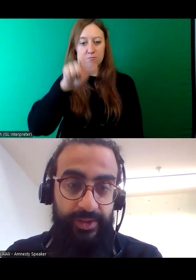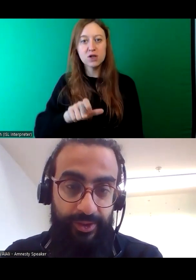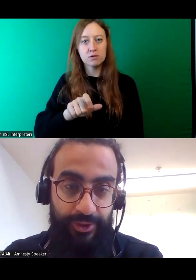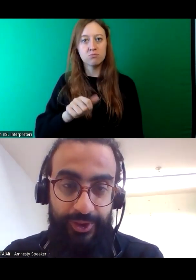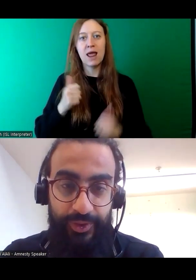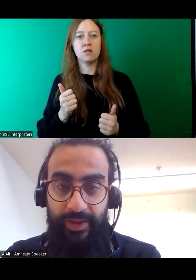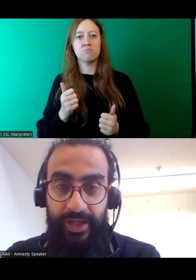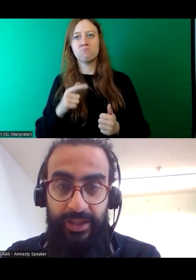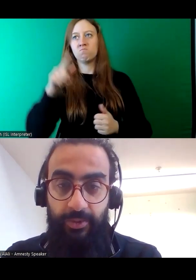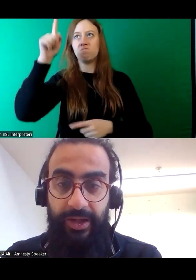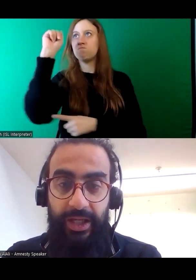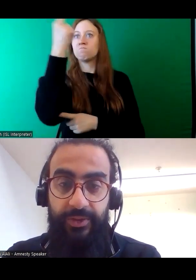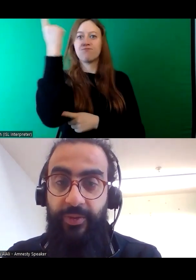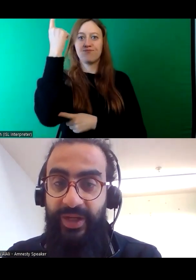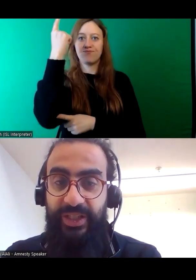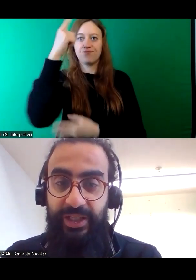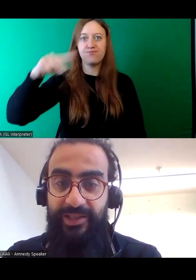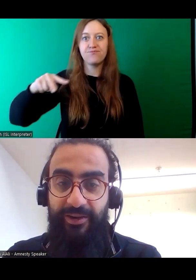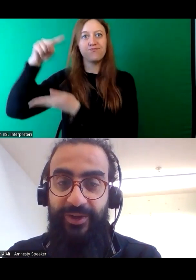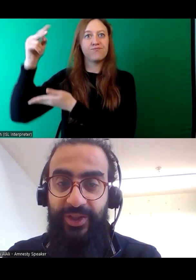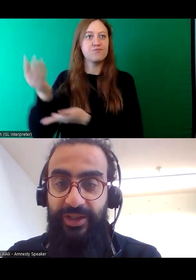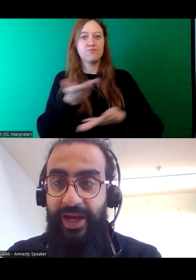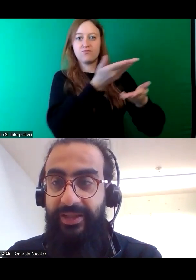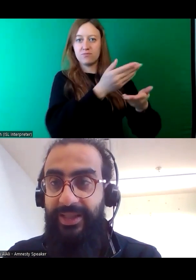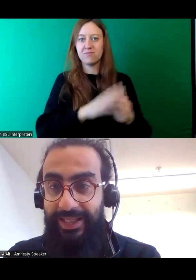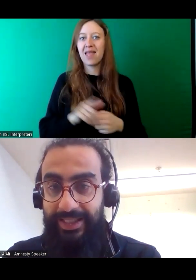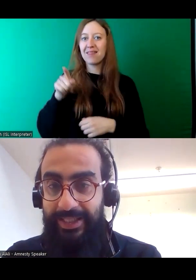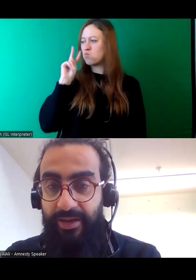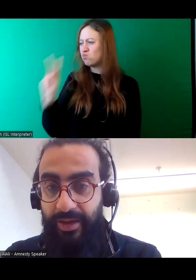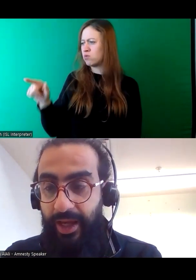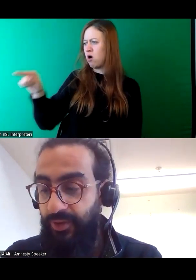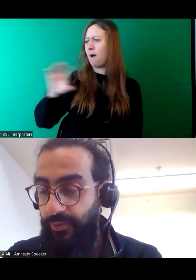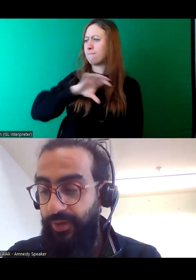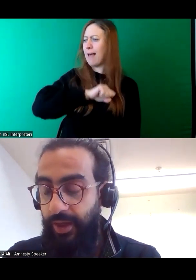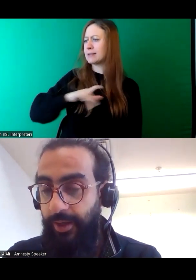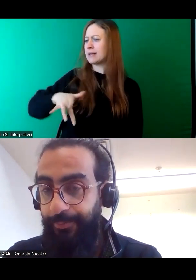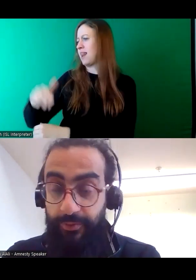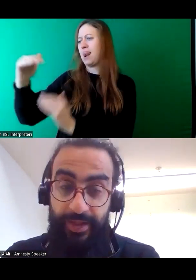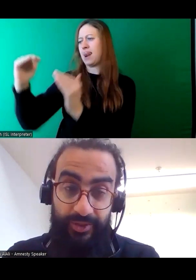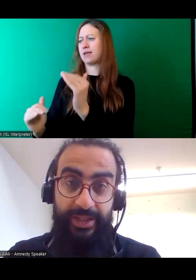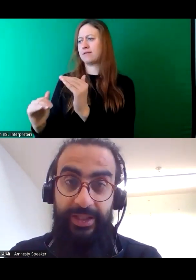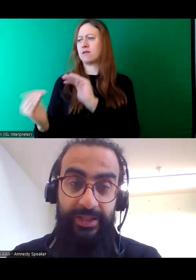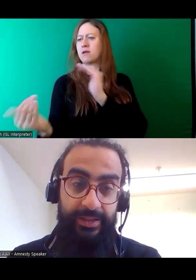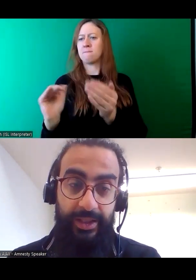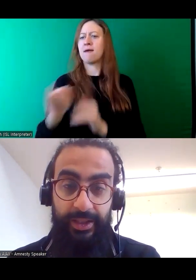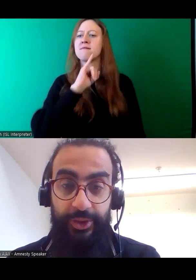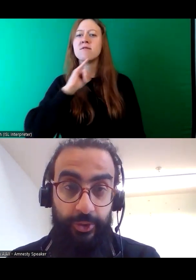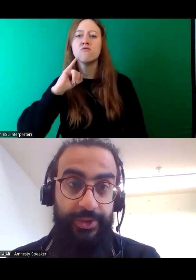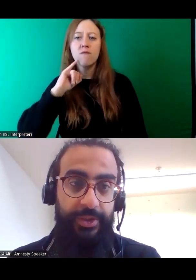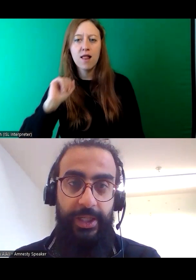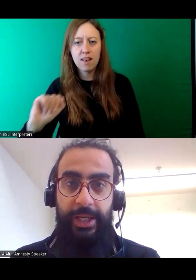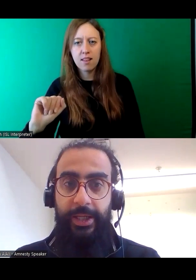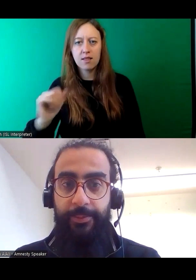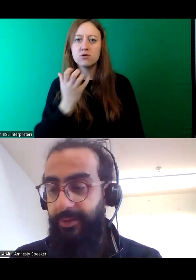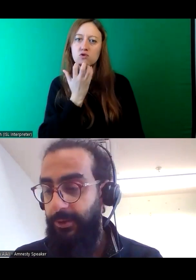airlifted if it's urgent. And that's how the lives of the Palestinians are seen as less than the lives of the Israeli